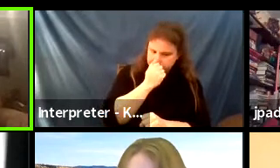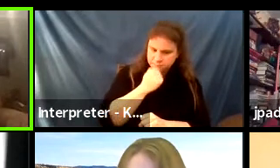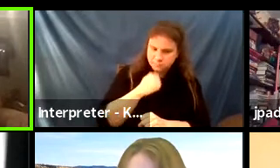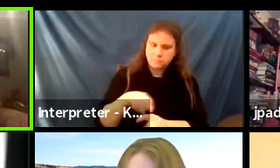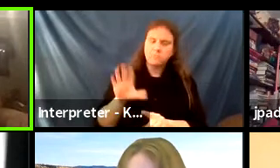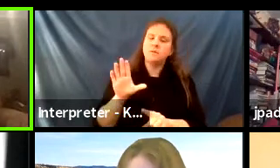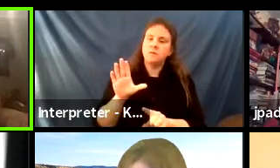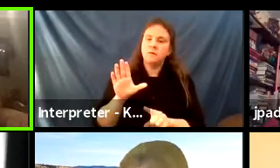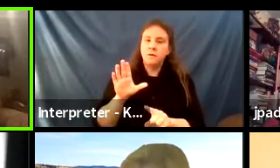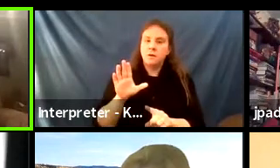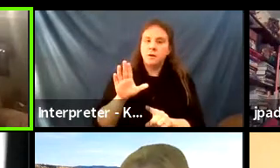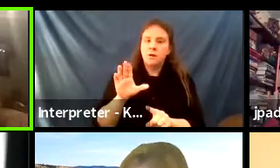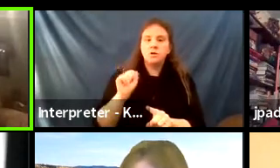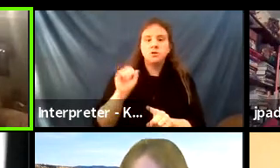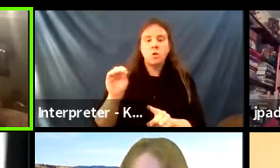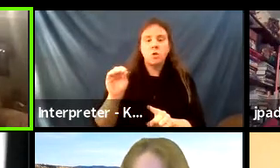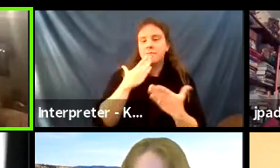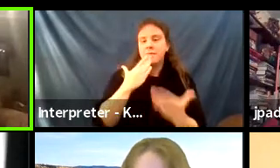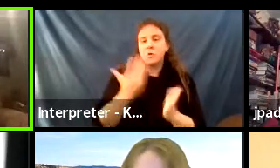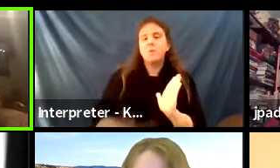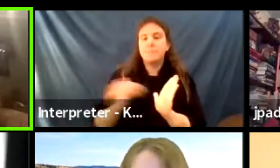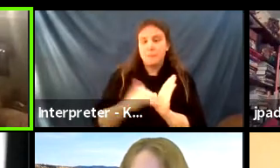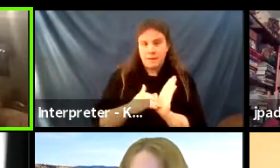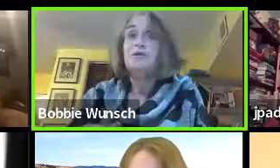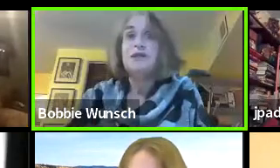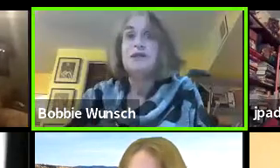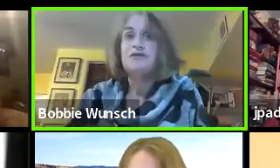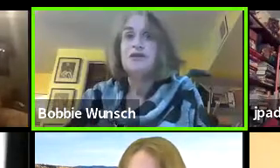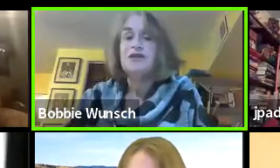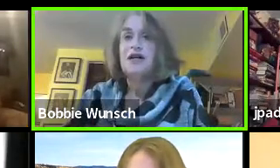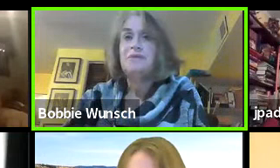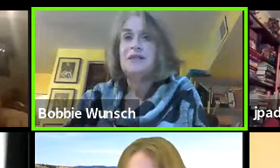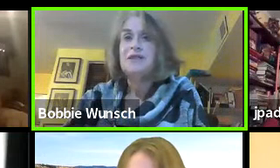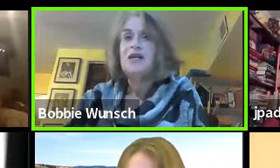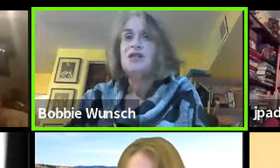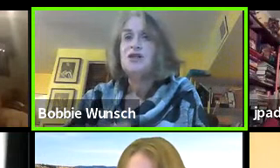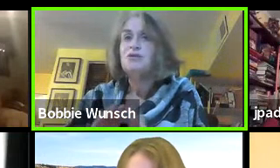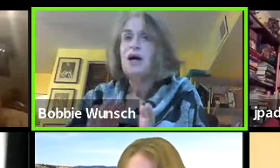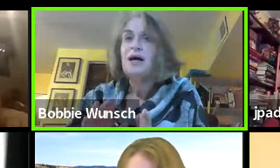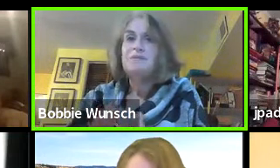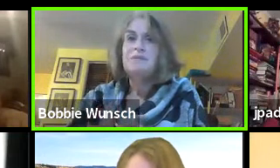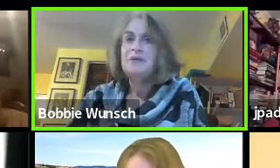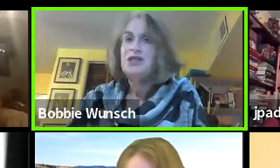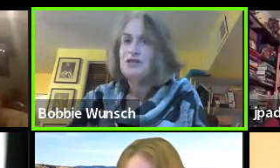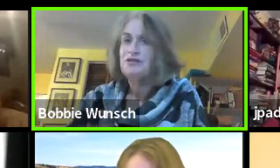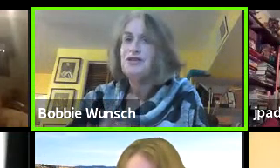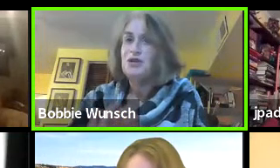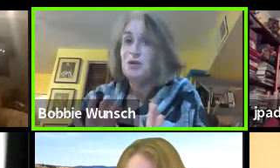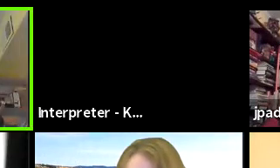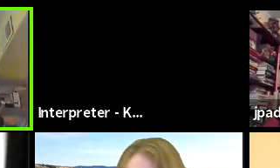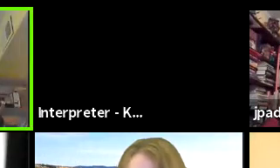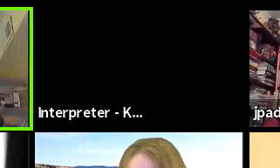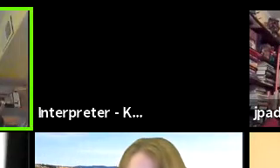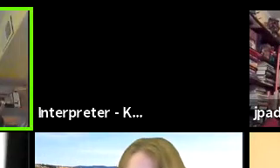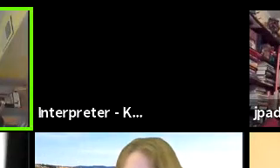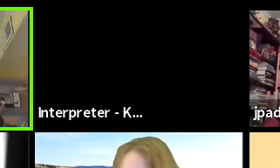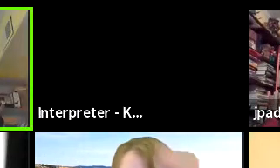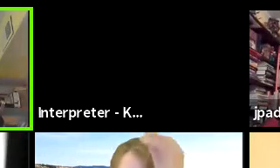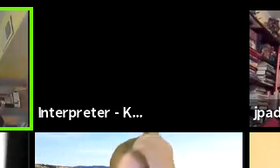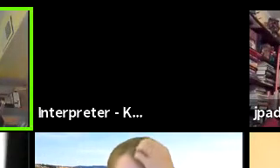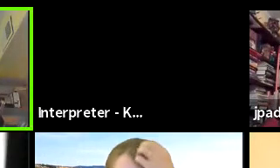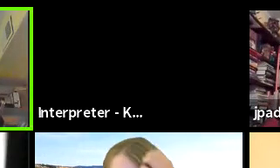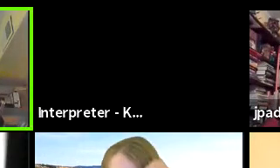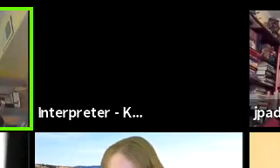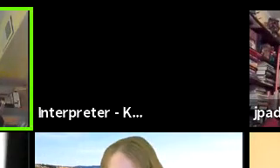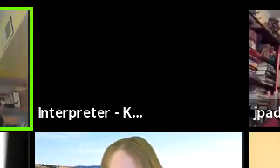move that forward. So thanks again for all the hard work. Thank you, Melissa, for those comments. So Rob, maybe just a few words and we can